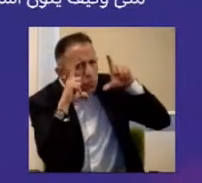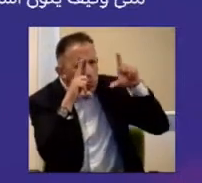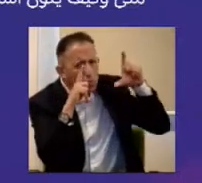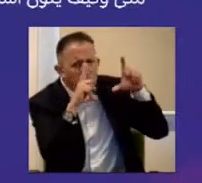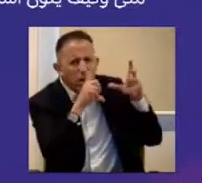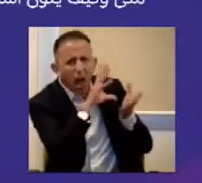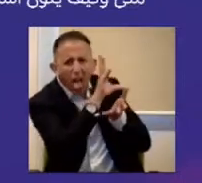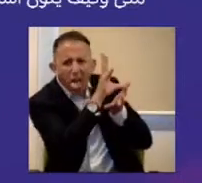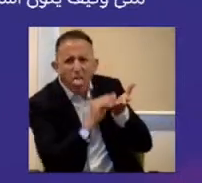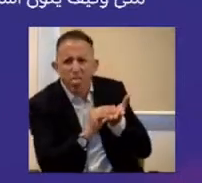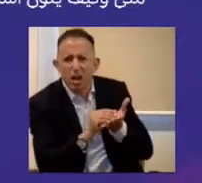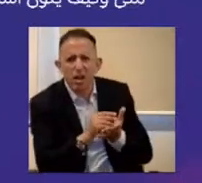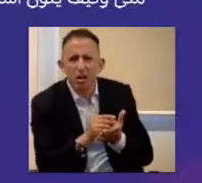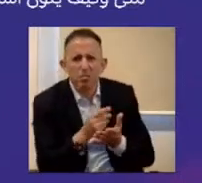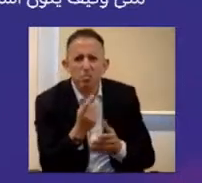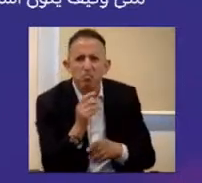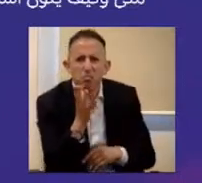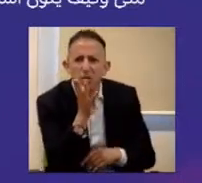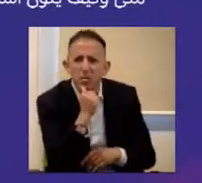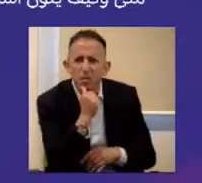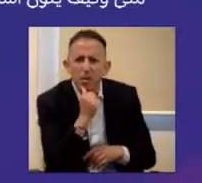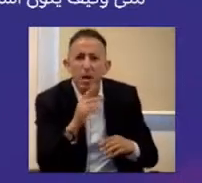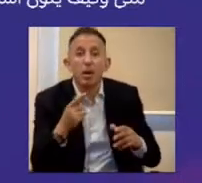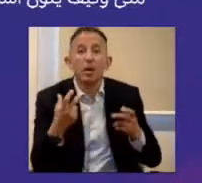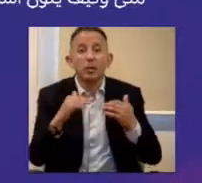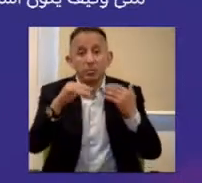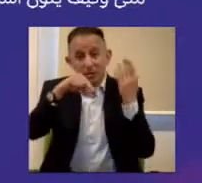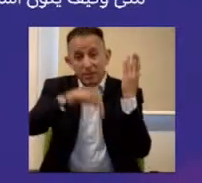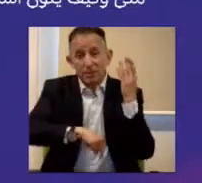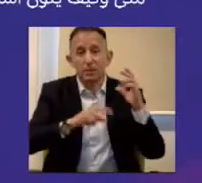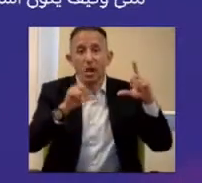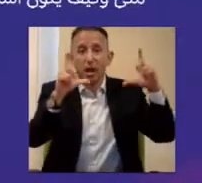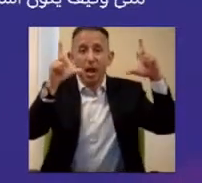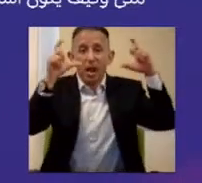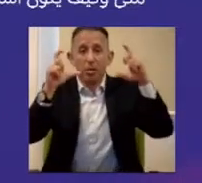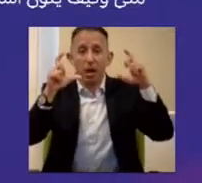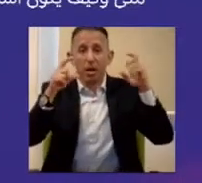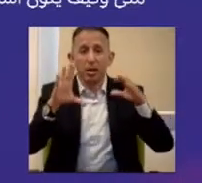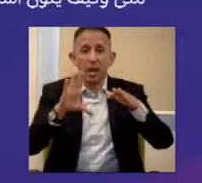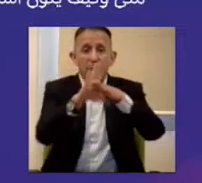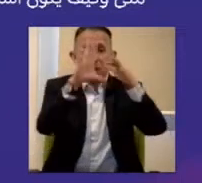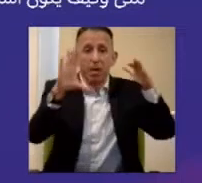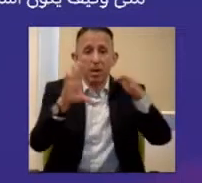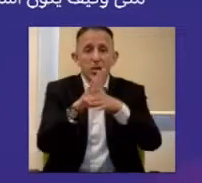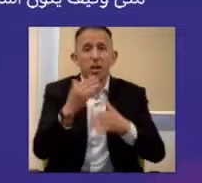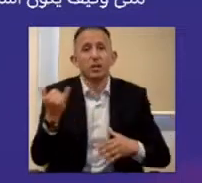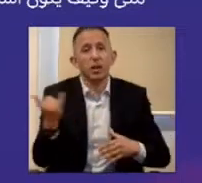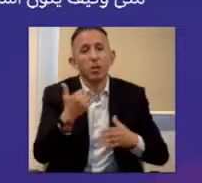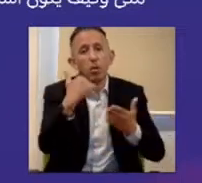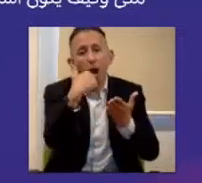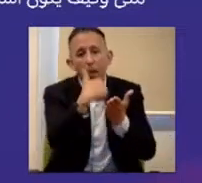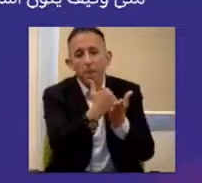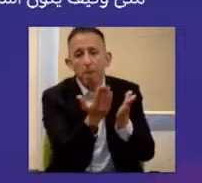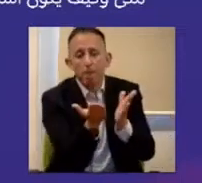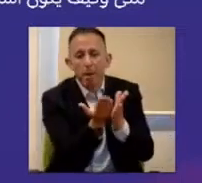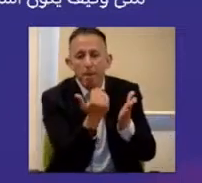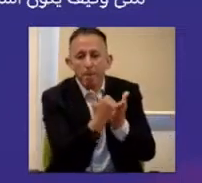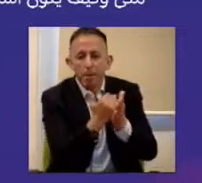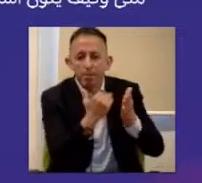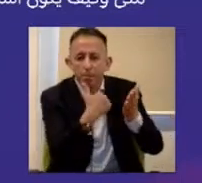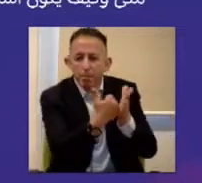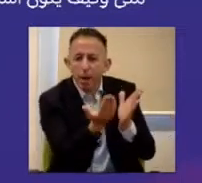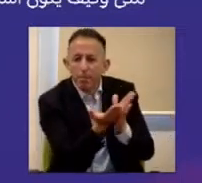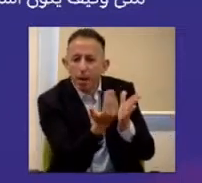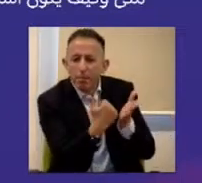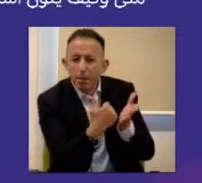In order to do that, you have to segment the image into areas that are in a way homogeneous and meaningful,